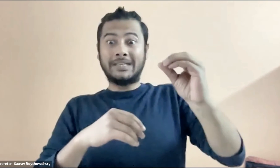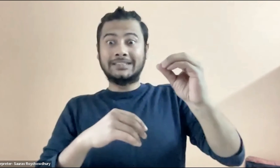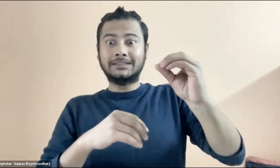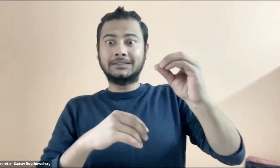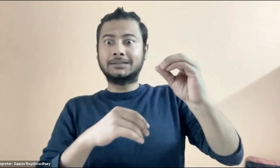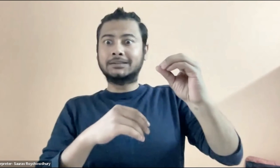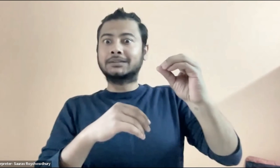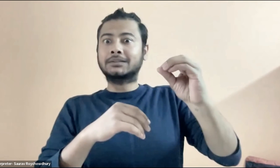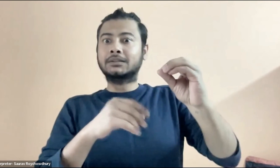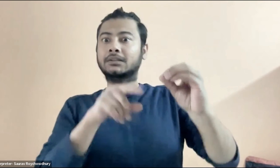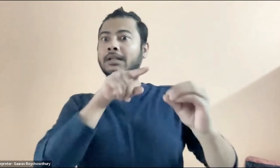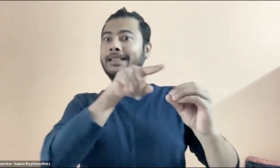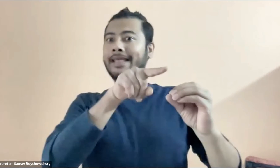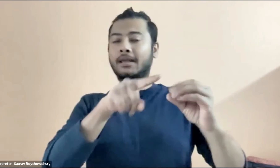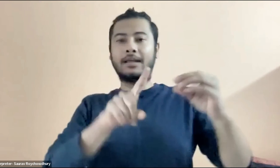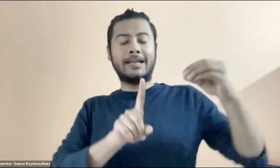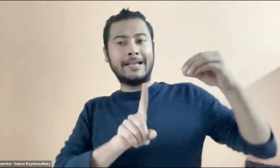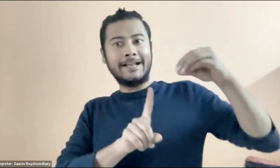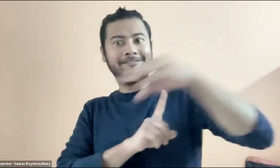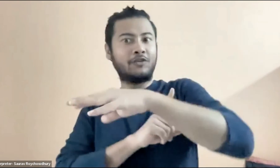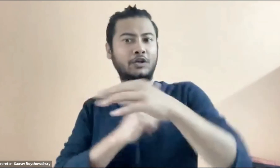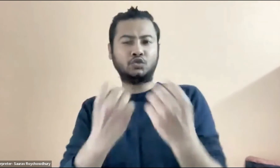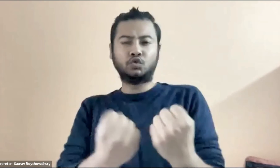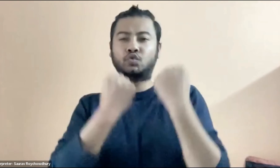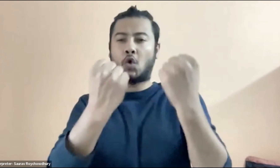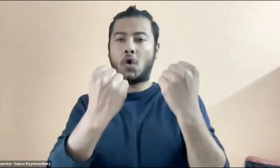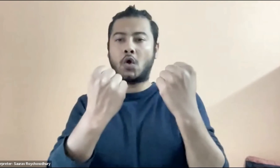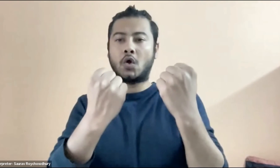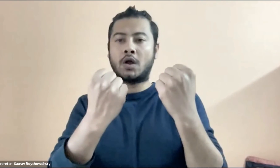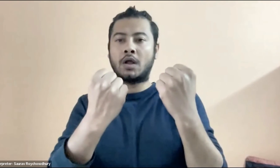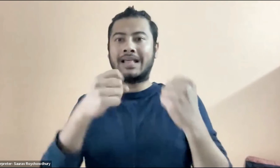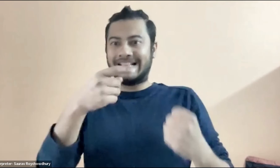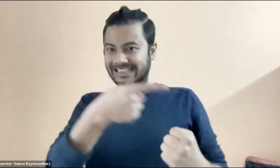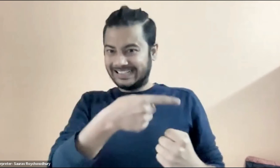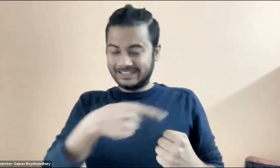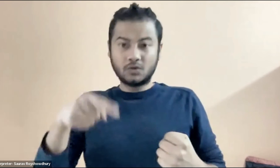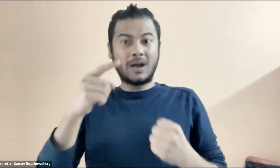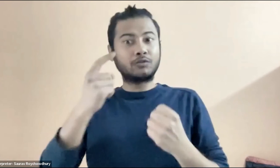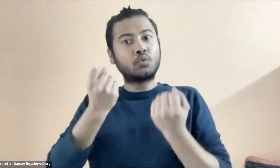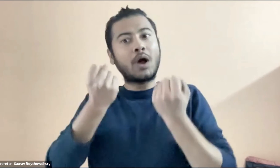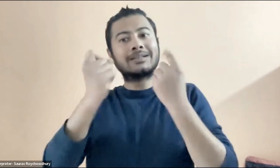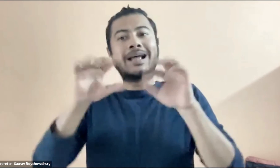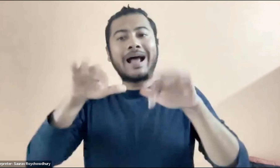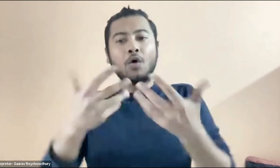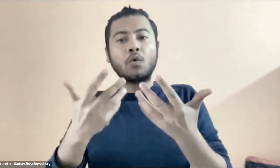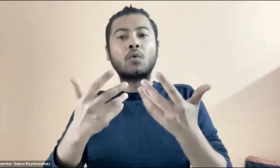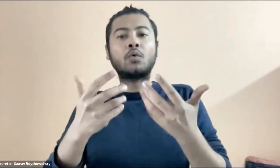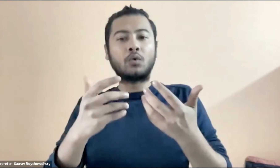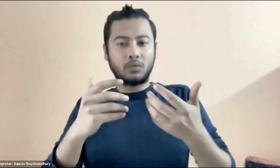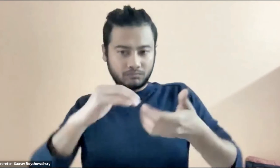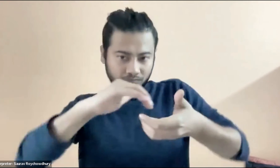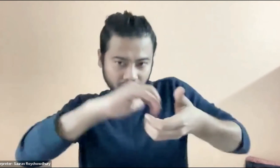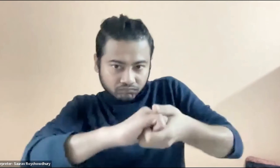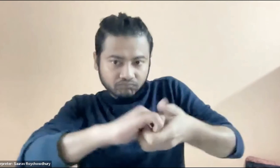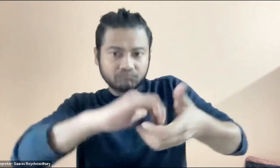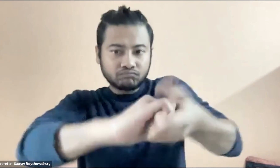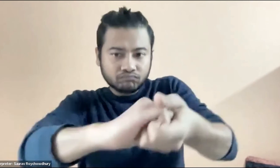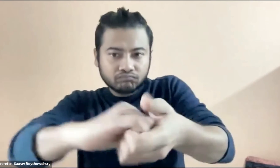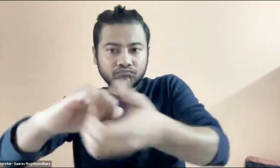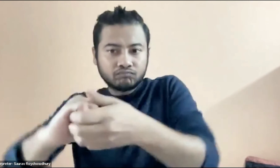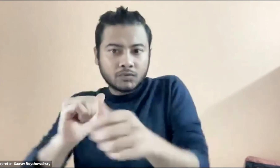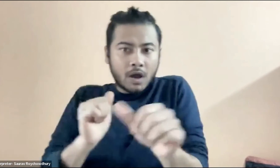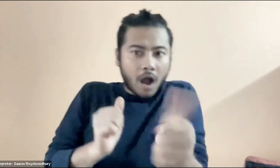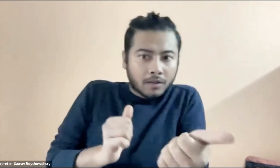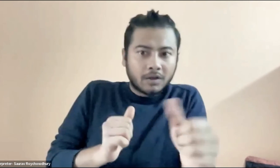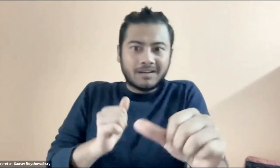find ways to bring these other allies, other players into the health conversation, so that the spaces that